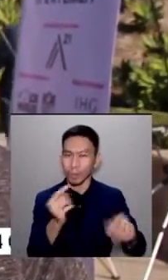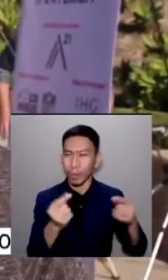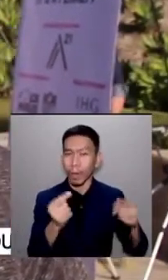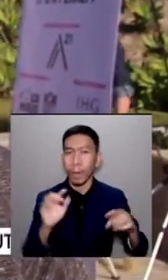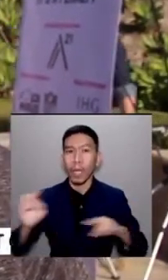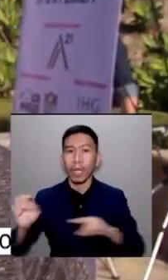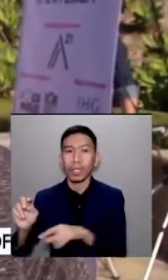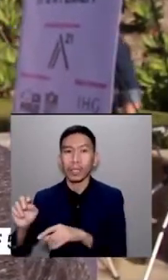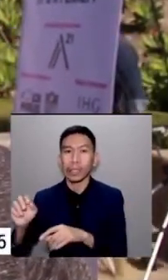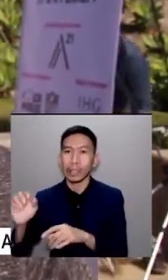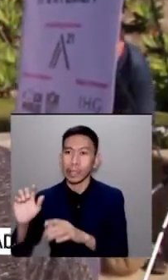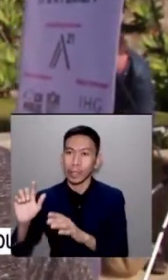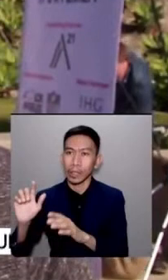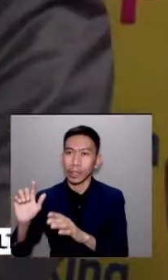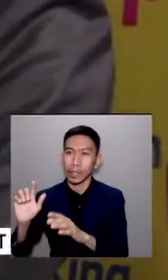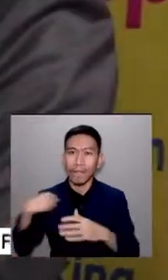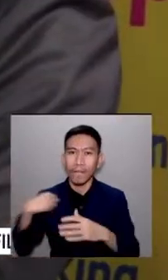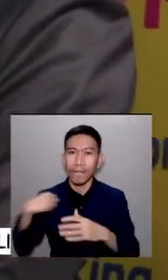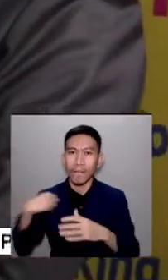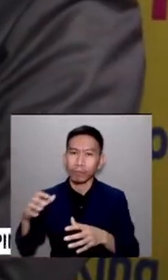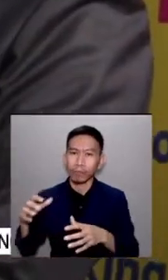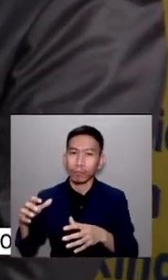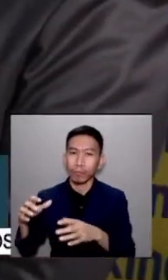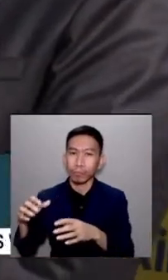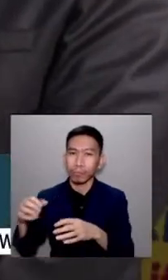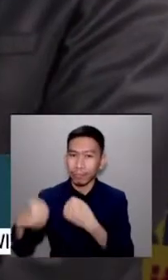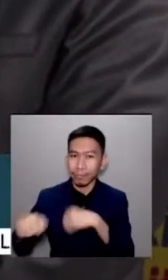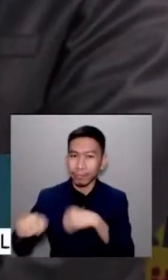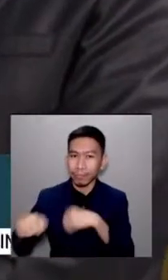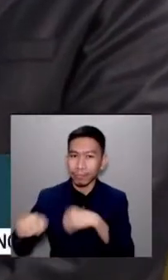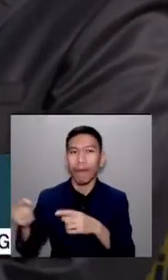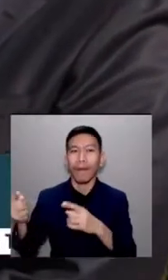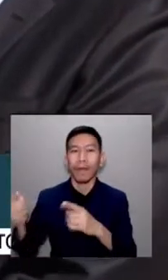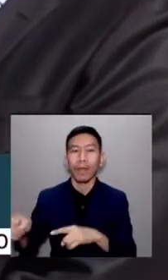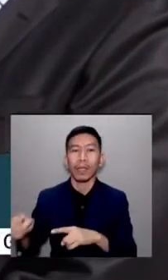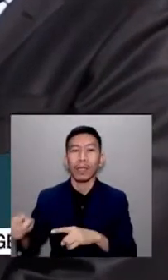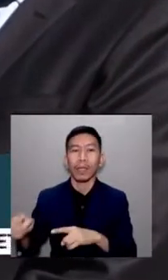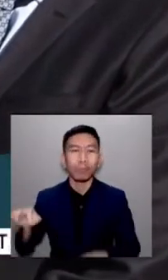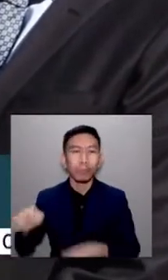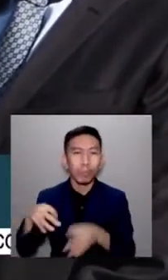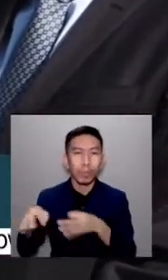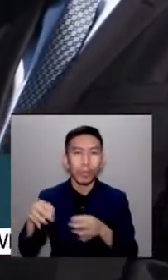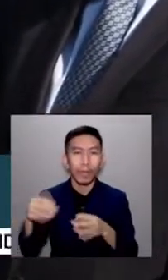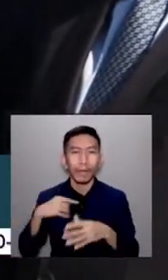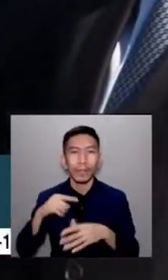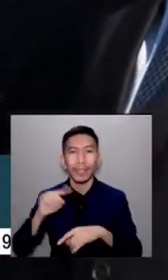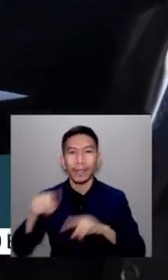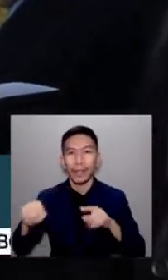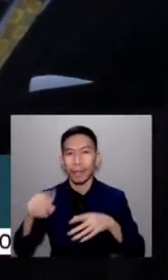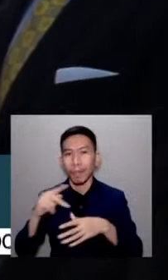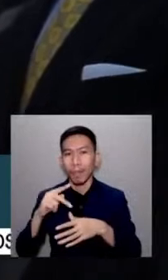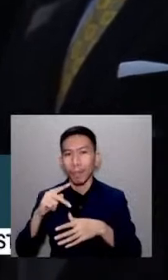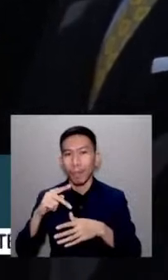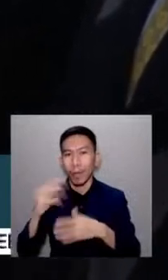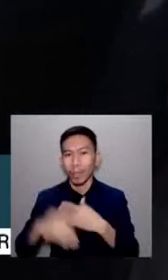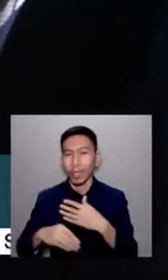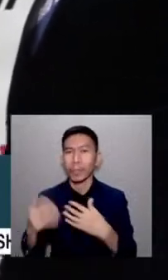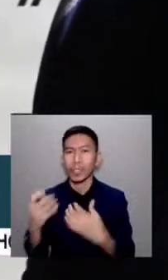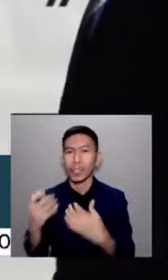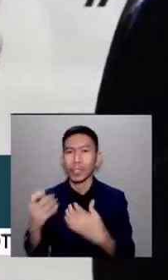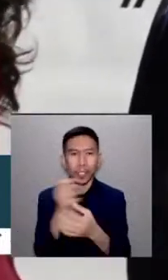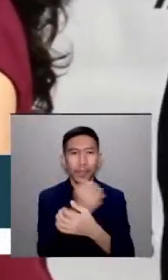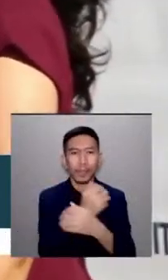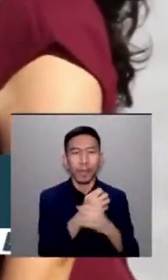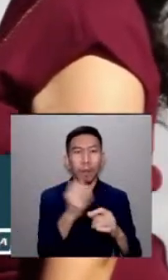are taking place throughout the state. Bonta explains that he has a number of initiatives to keep residents safe despite the reports of